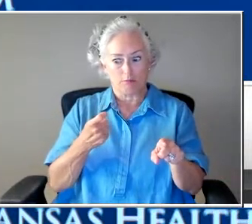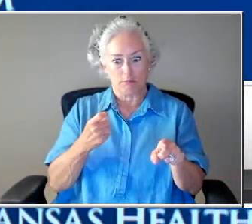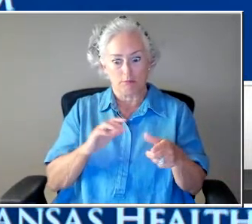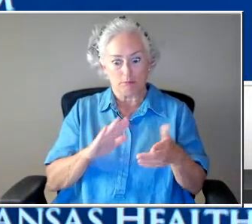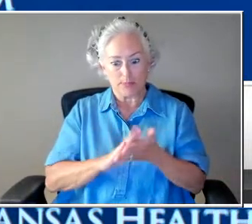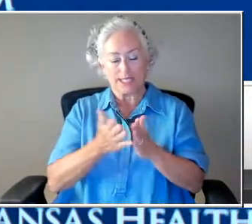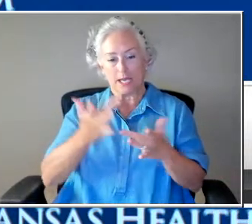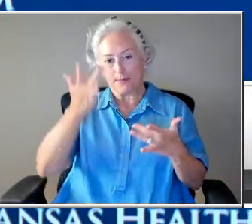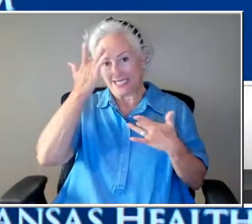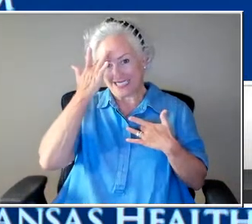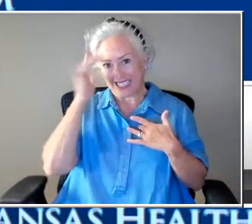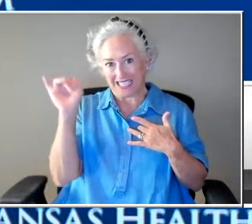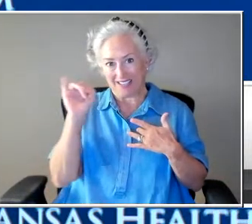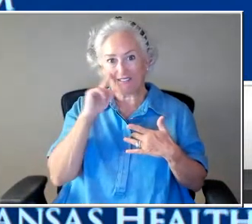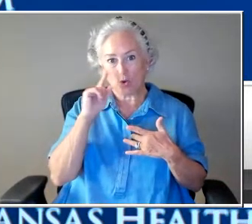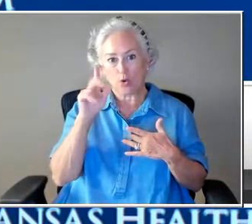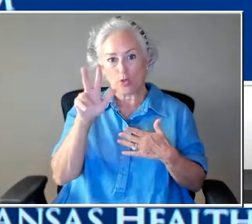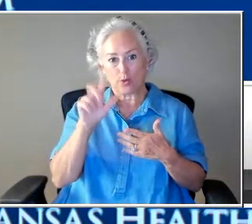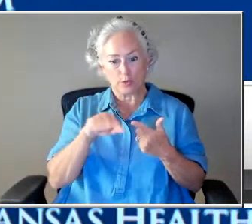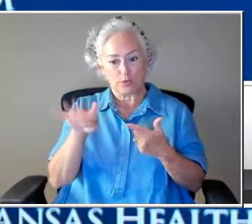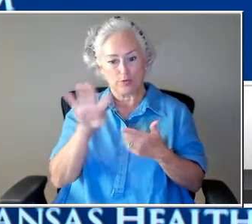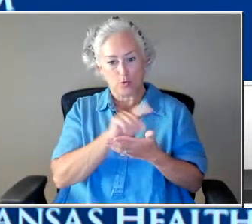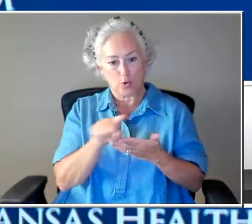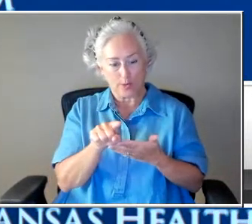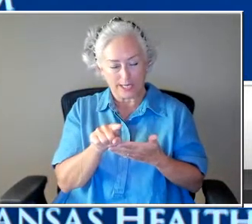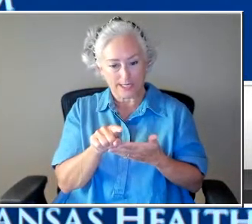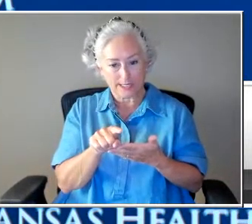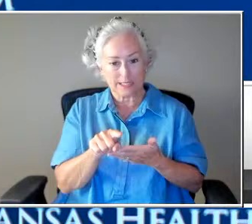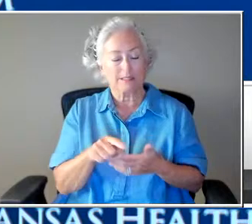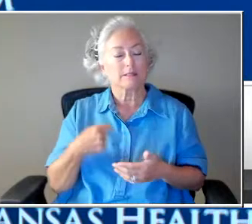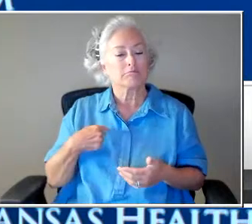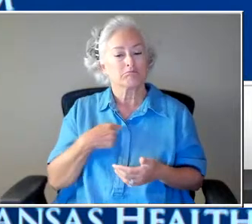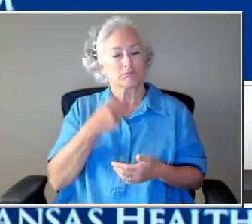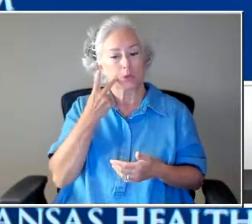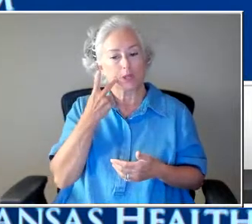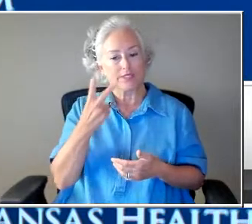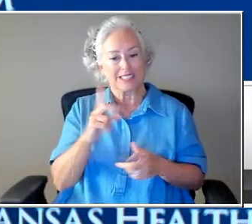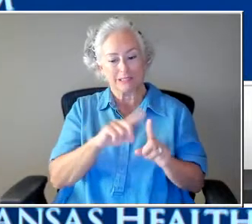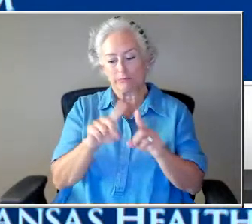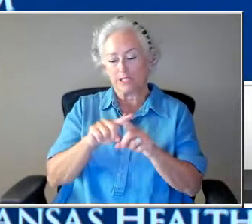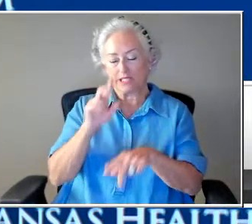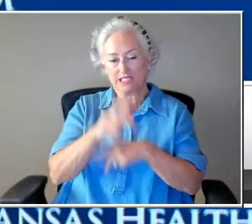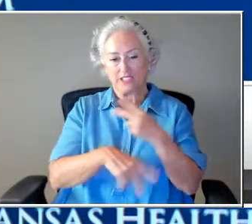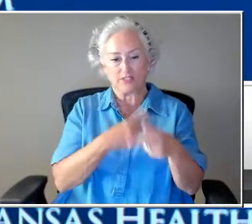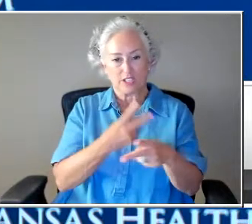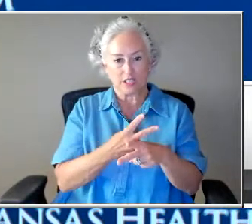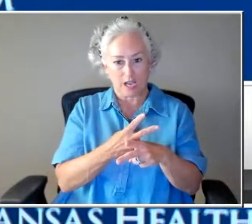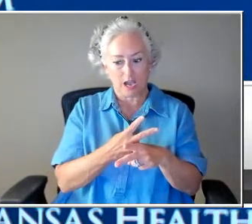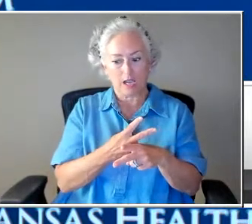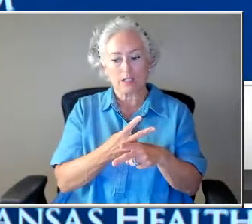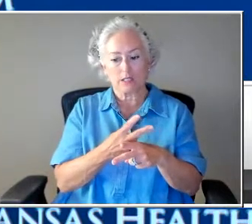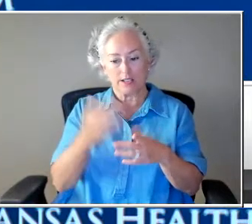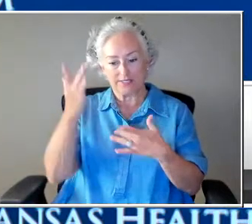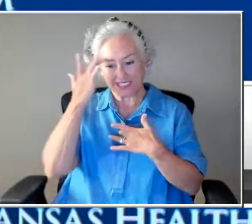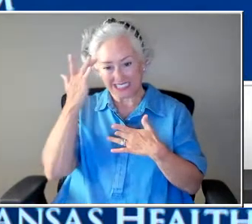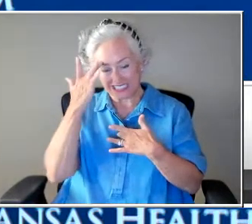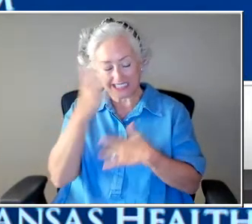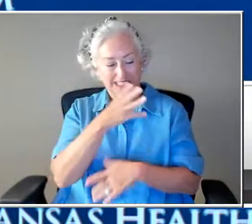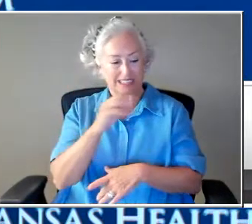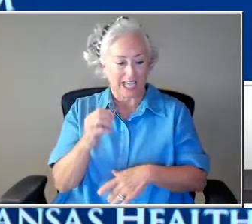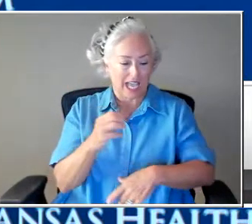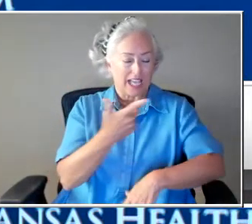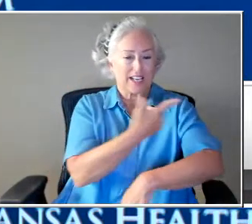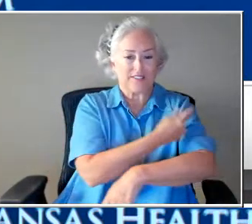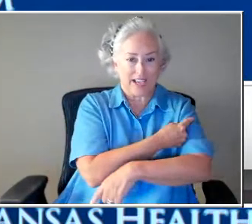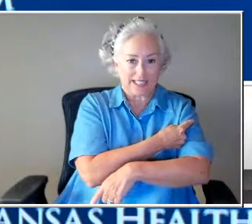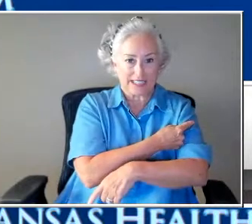3 or 4 weeks. We have seen with the variants as well as with the vaccines that soon after vaccination